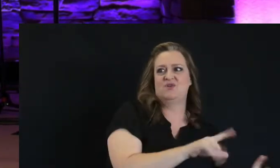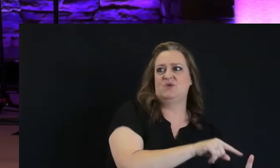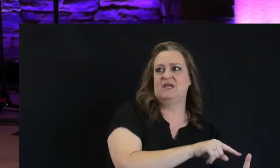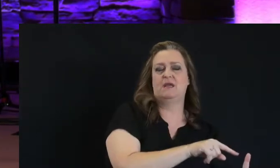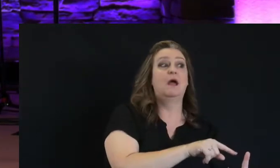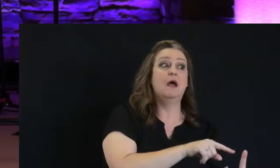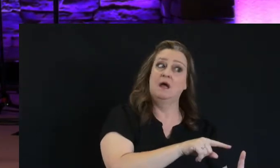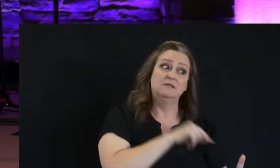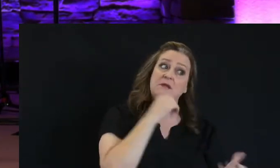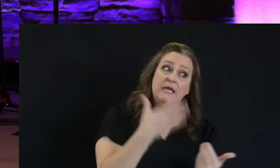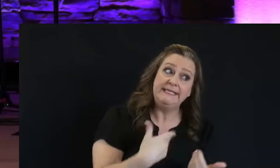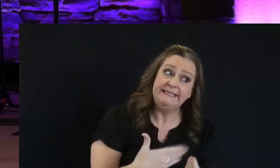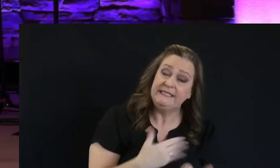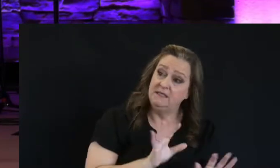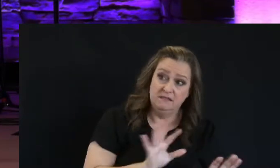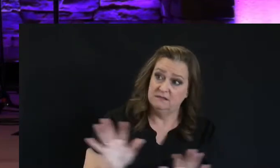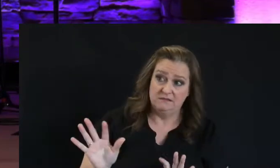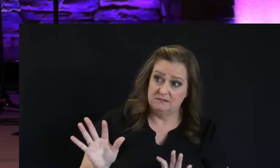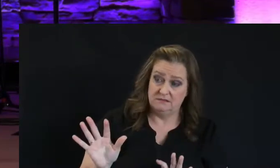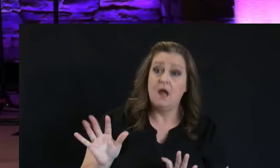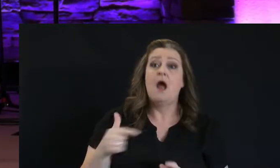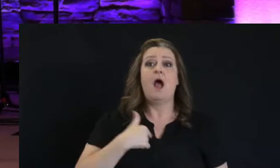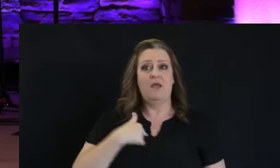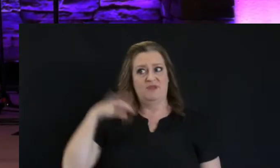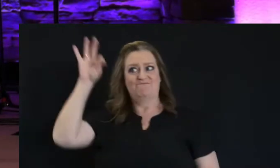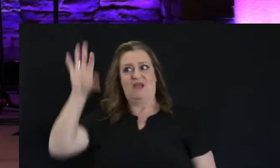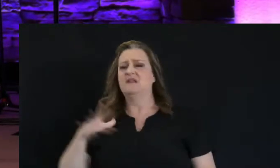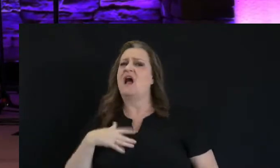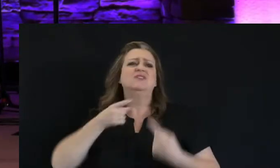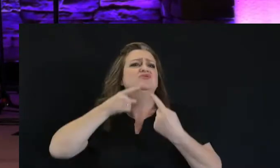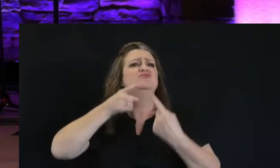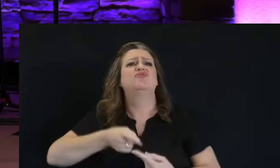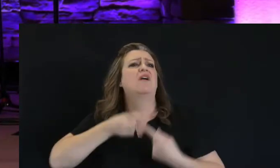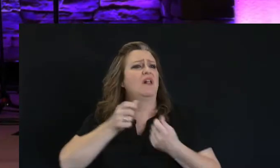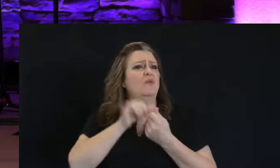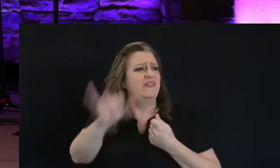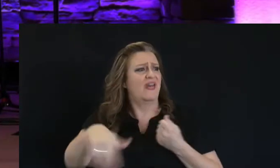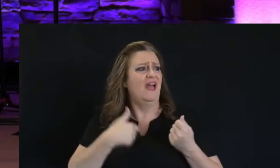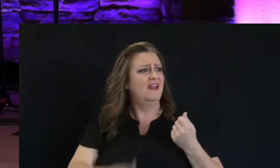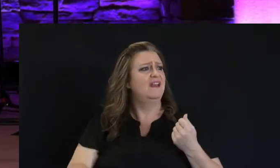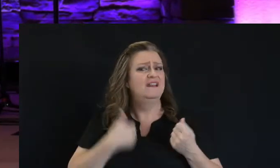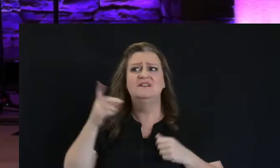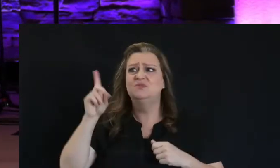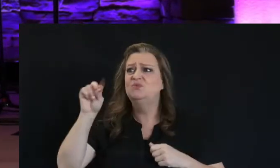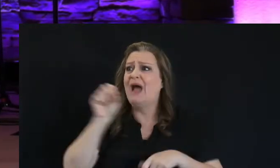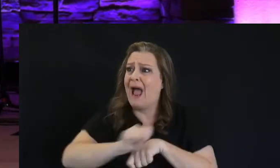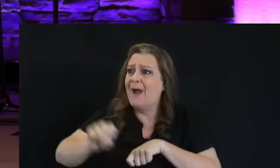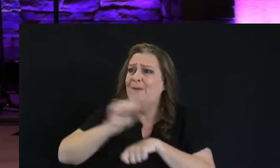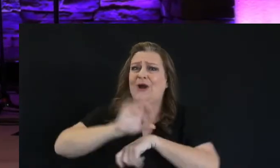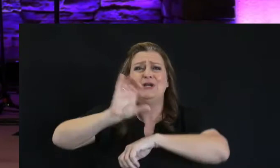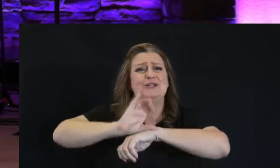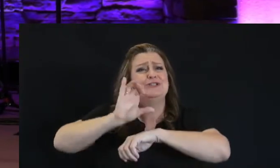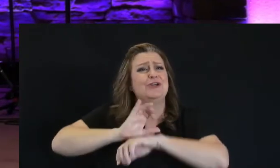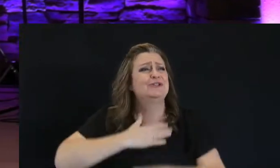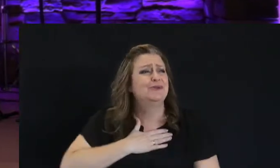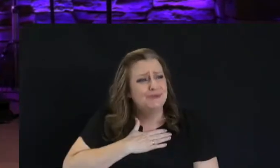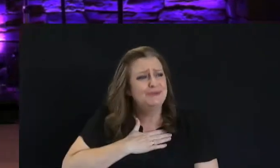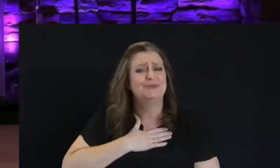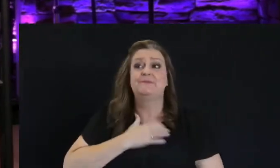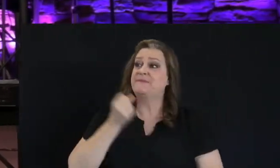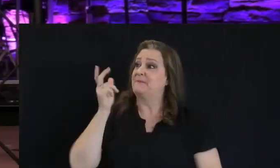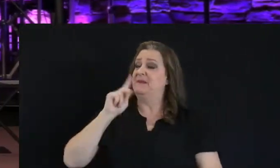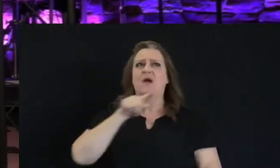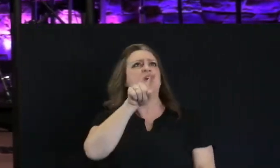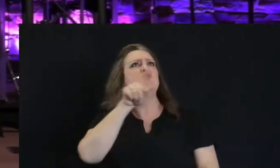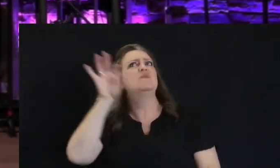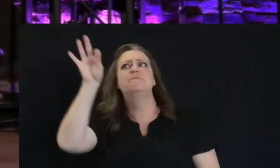it. There's nothing easy about it. I'm a pastor and I struggle with that. I really do. I get to work at a church, for heaven's sake. And by the way, a lot of people go, well,